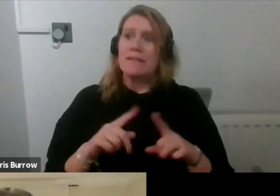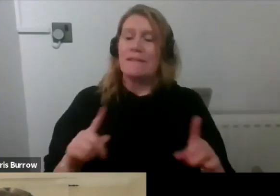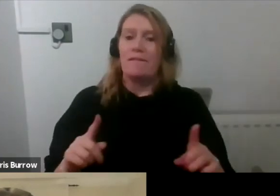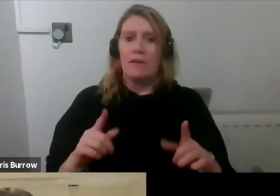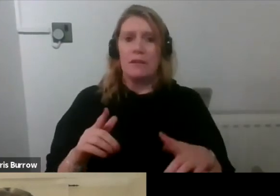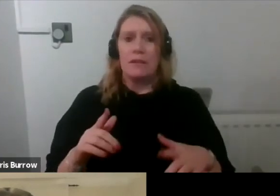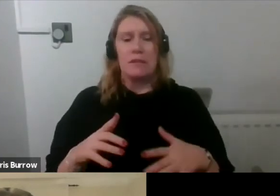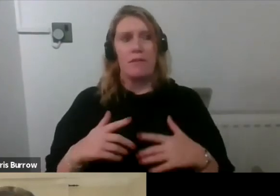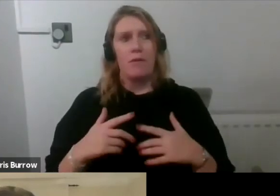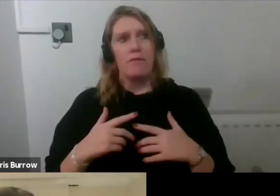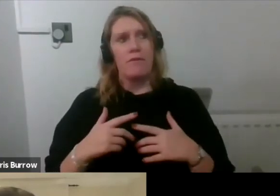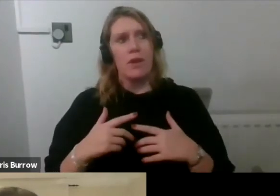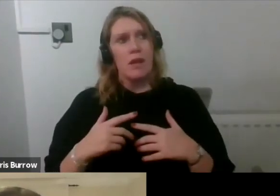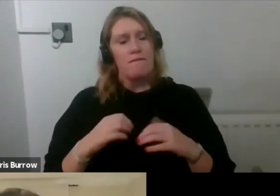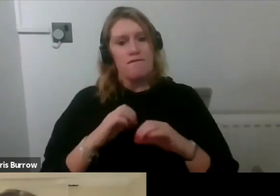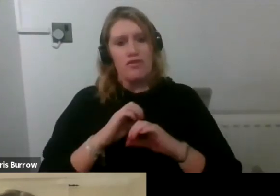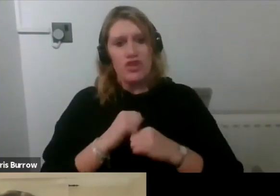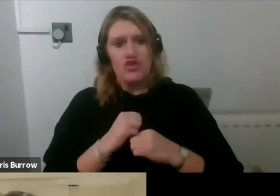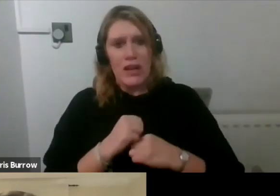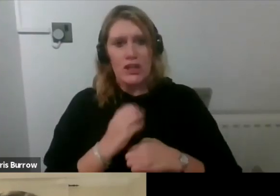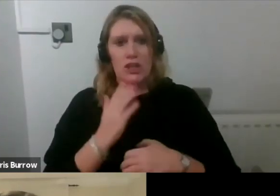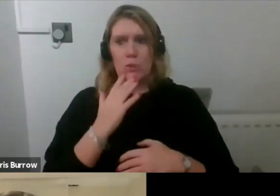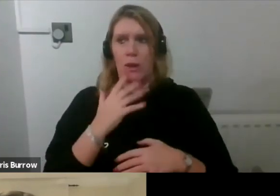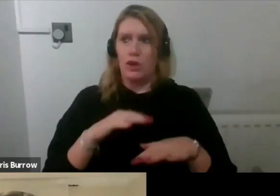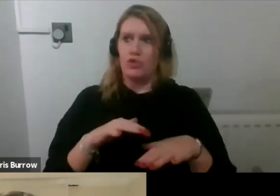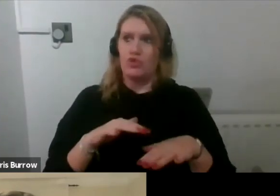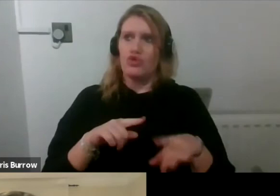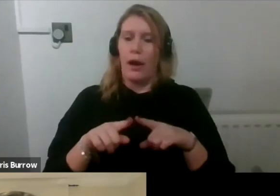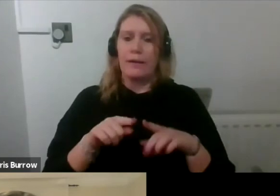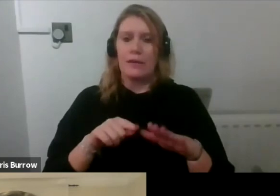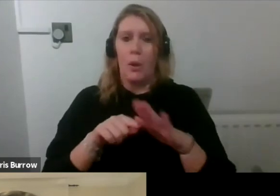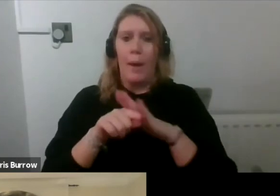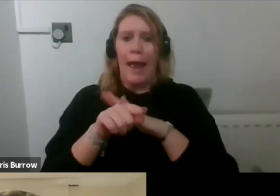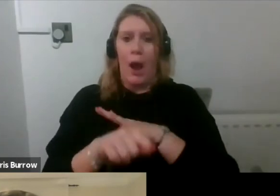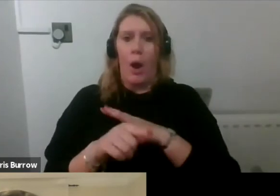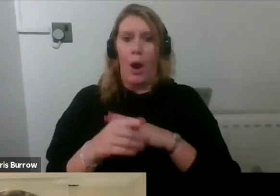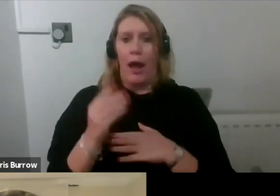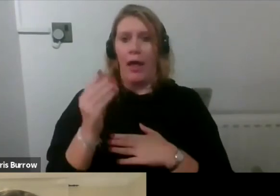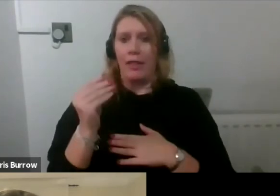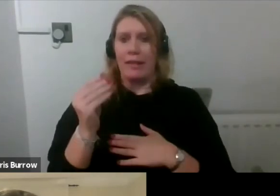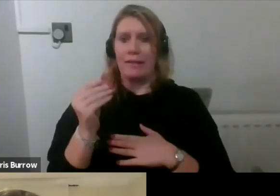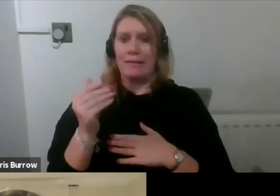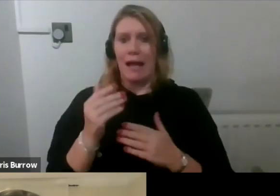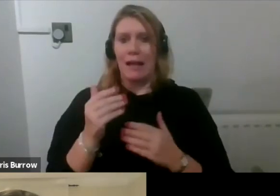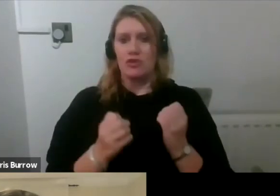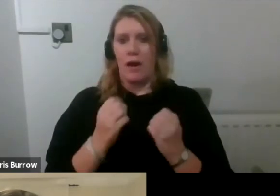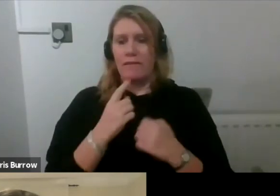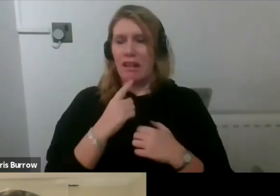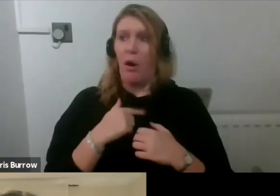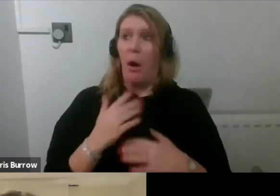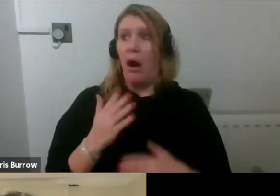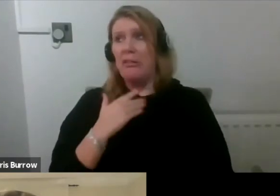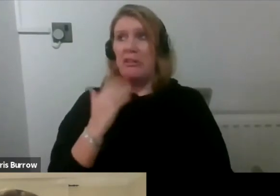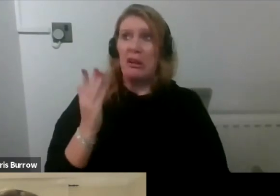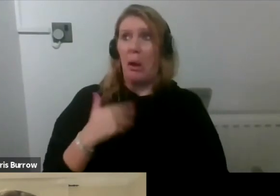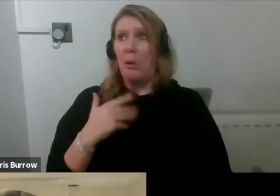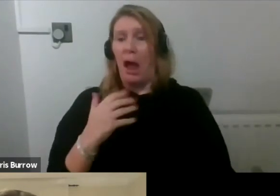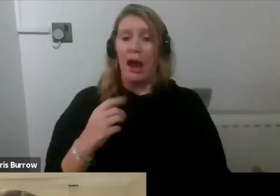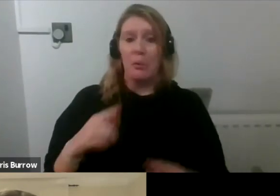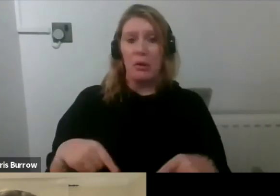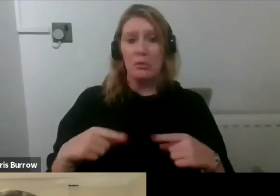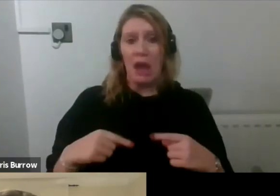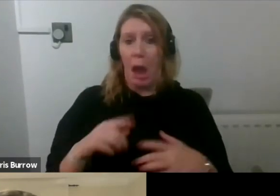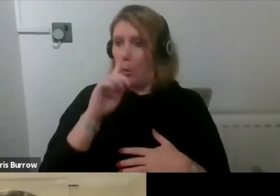the moment you set foot outside and the taxi driver goes, oh, I didn't know you'd got a wheelchair, or you can't have the